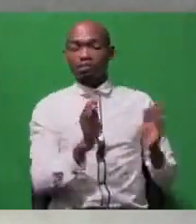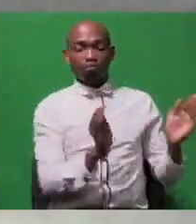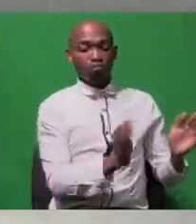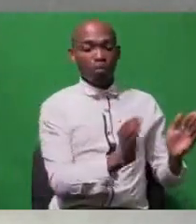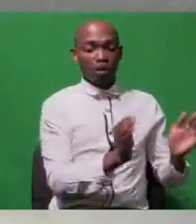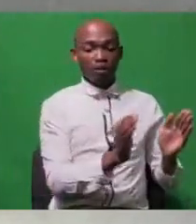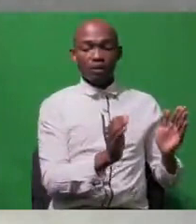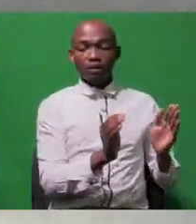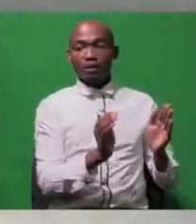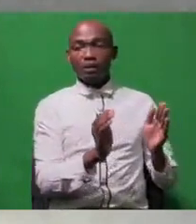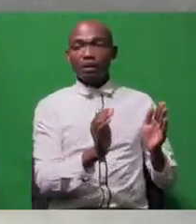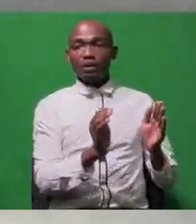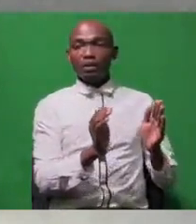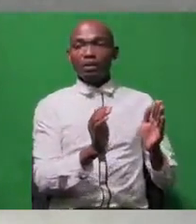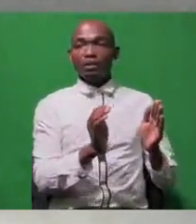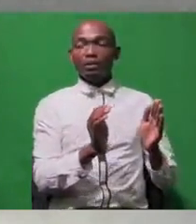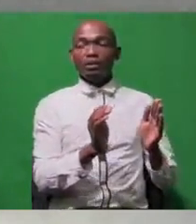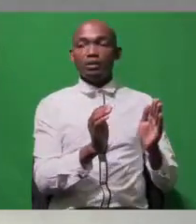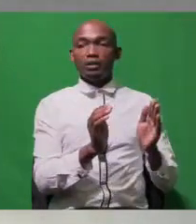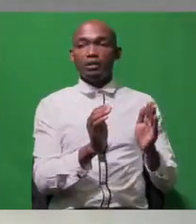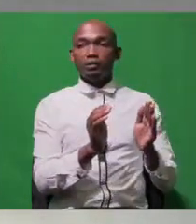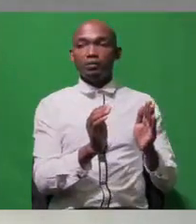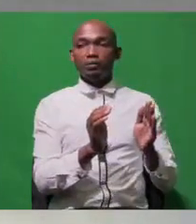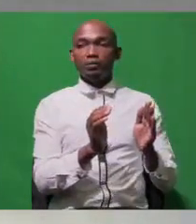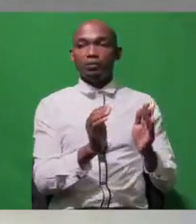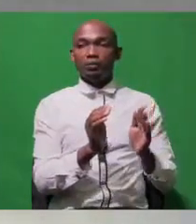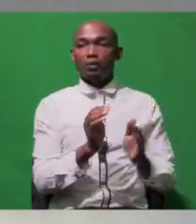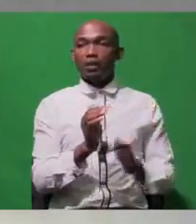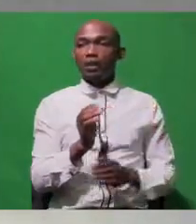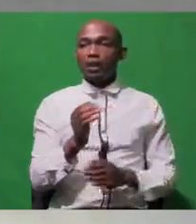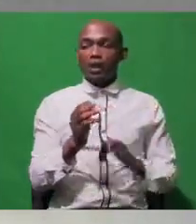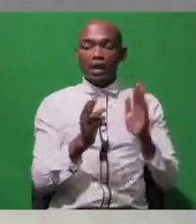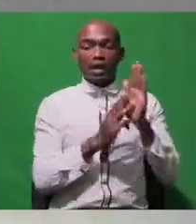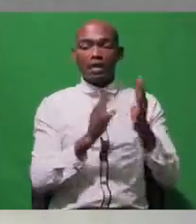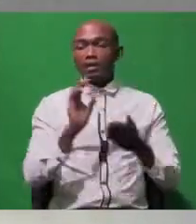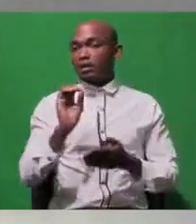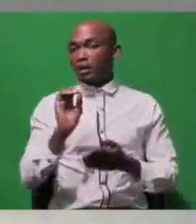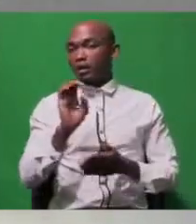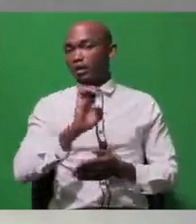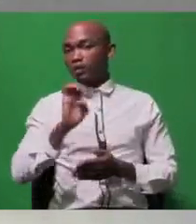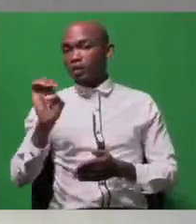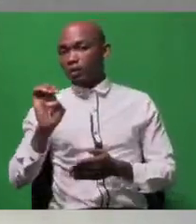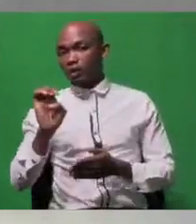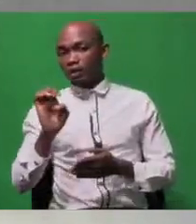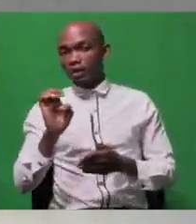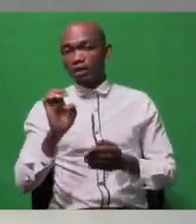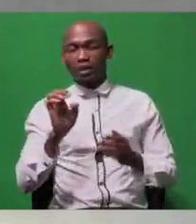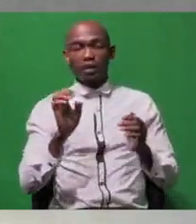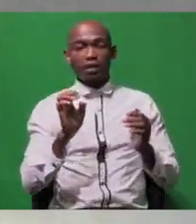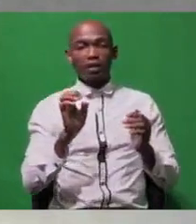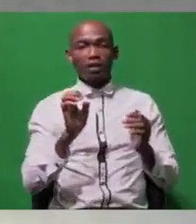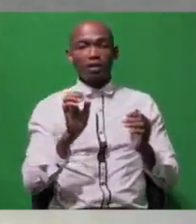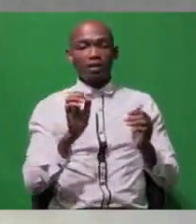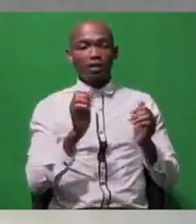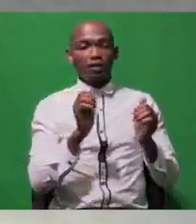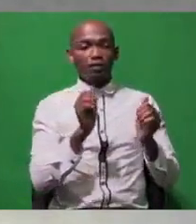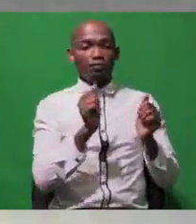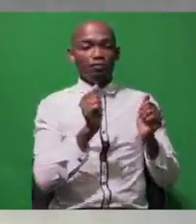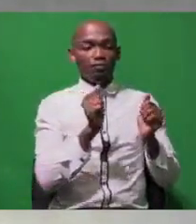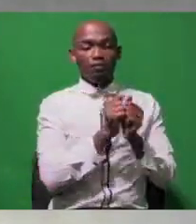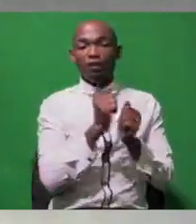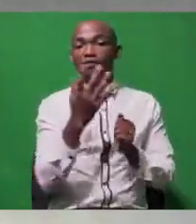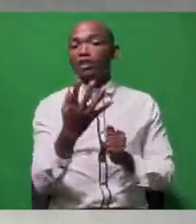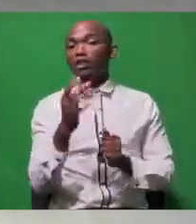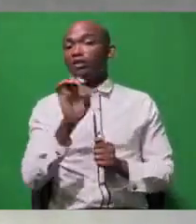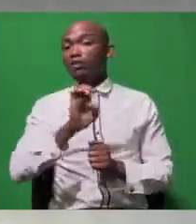is 18,000, and the bank balances is 15,000. On